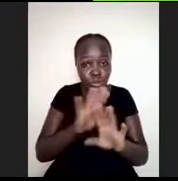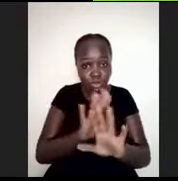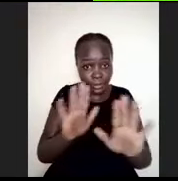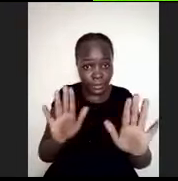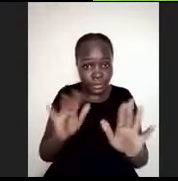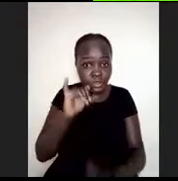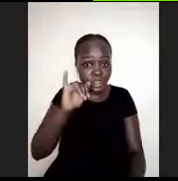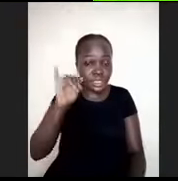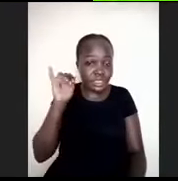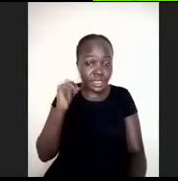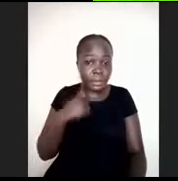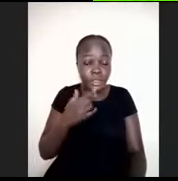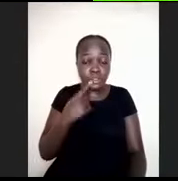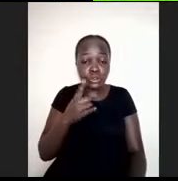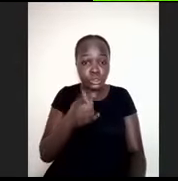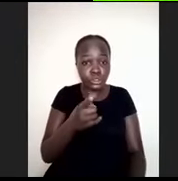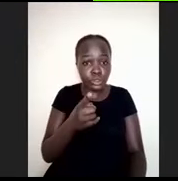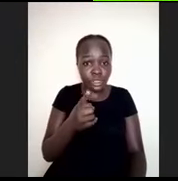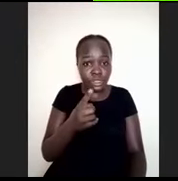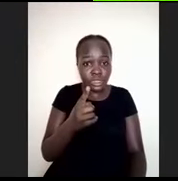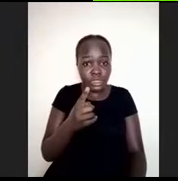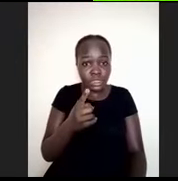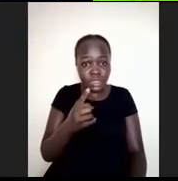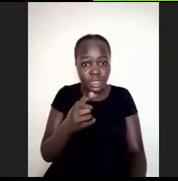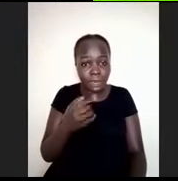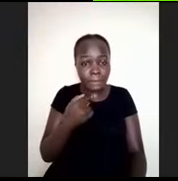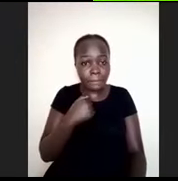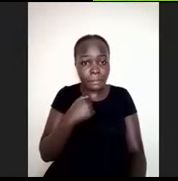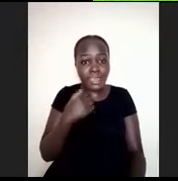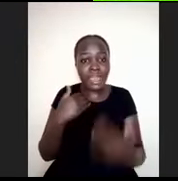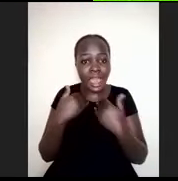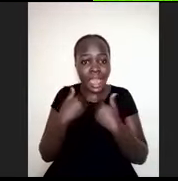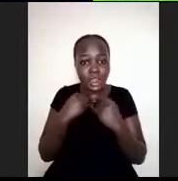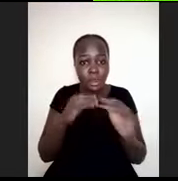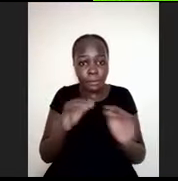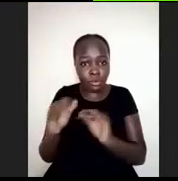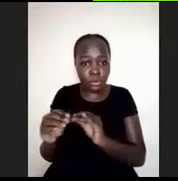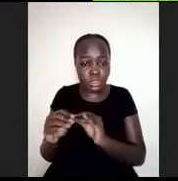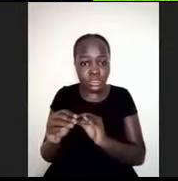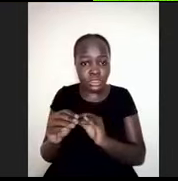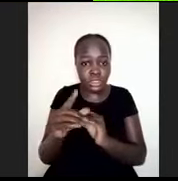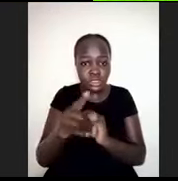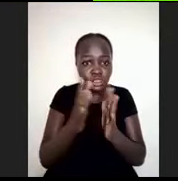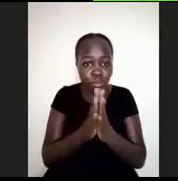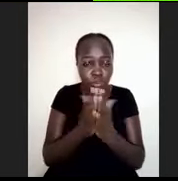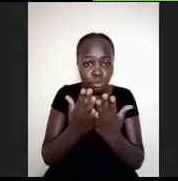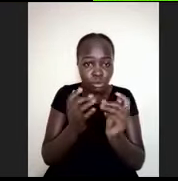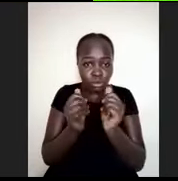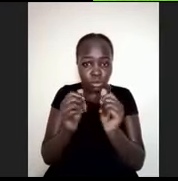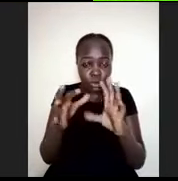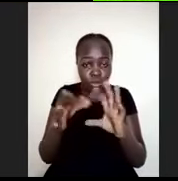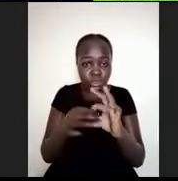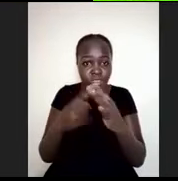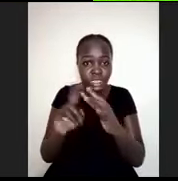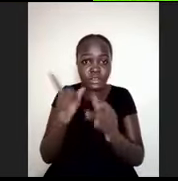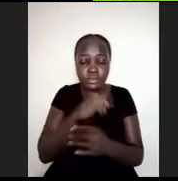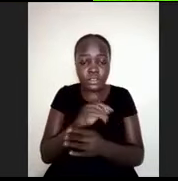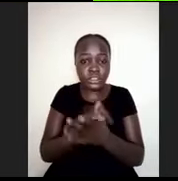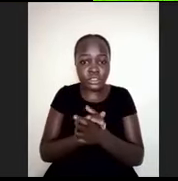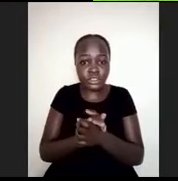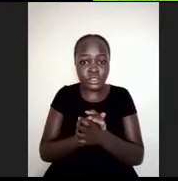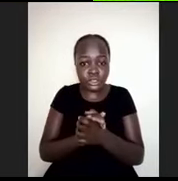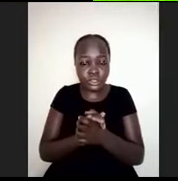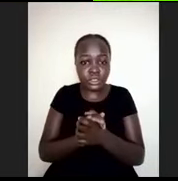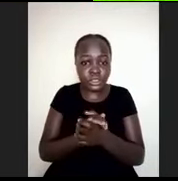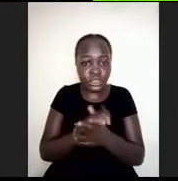I told you I had put this book together. It's called A Journey with Christ for